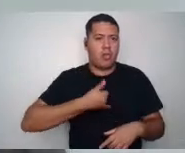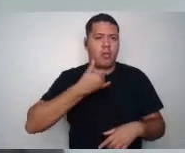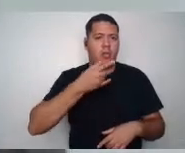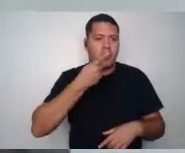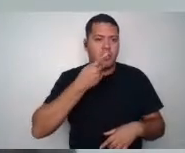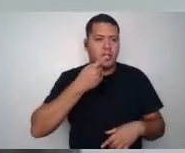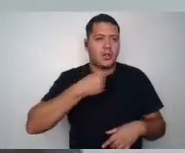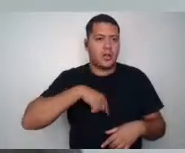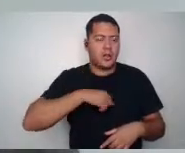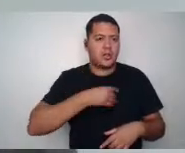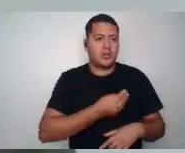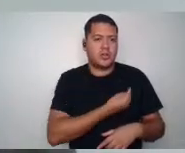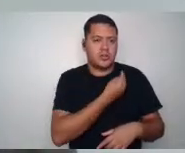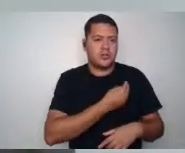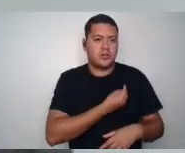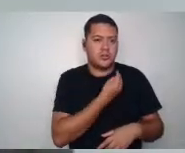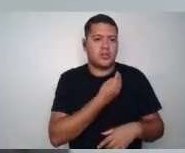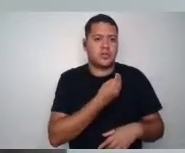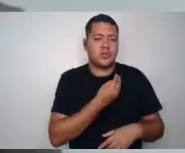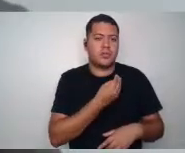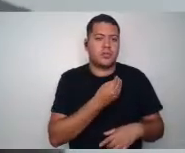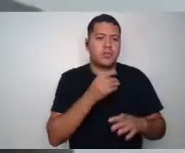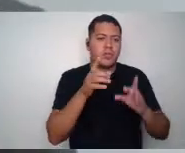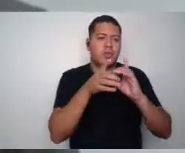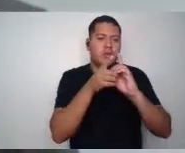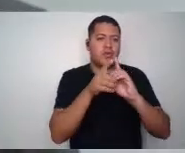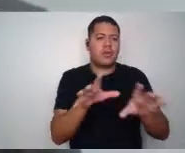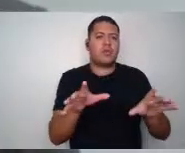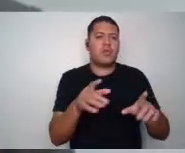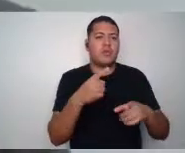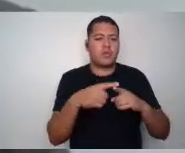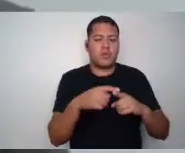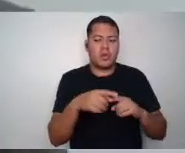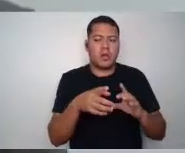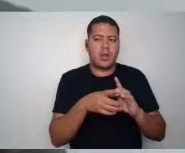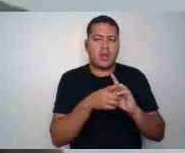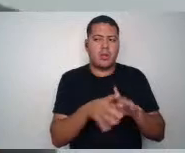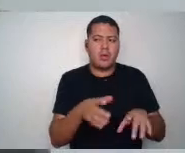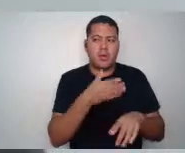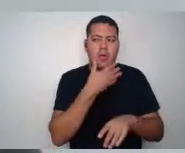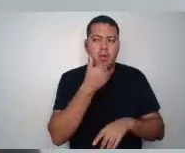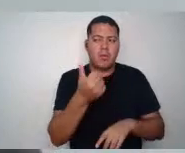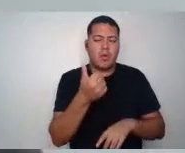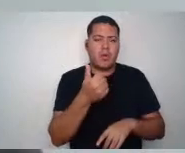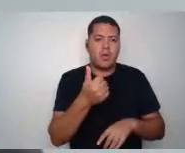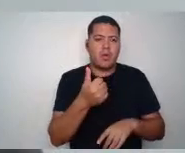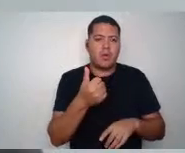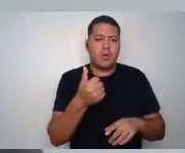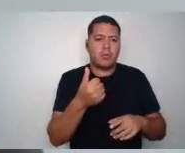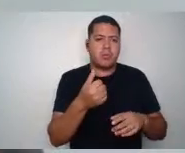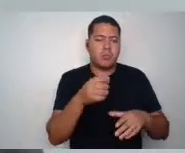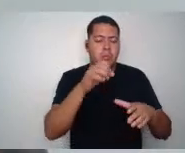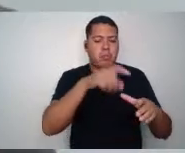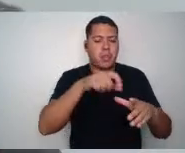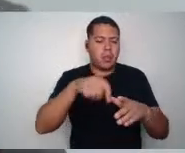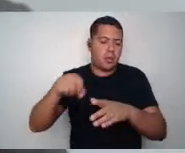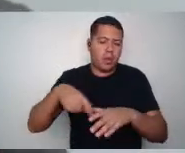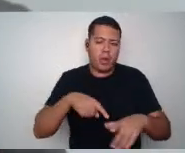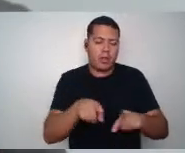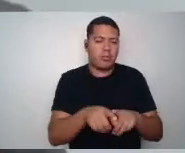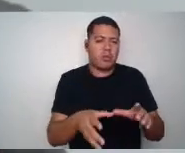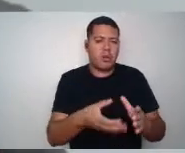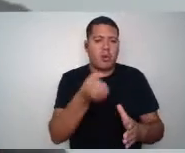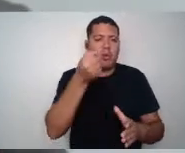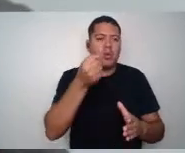we have a Brazilian Federation, a democracy, which is the best place